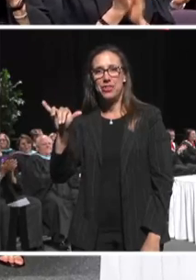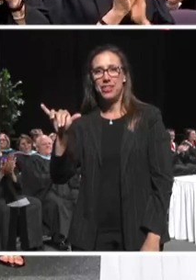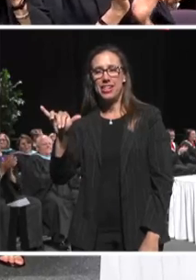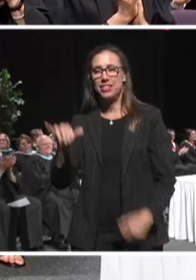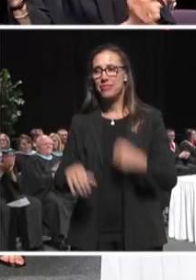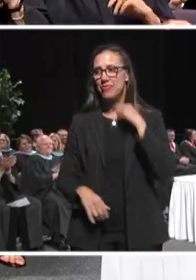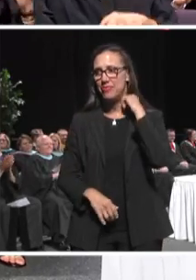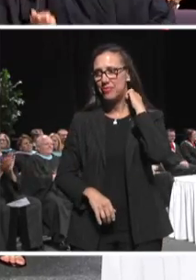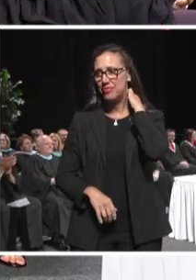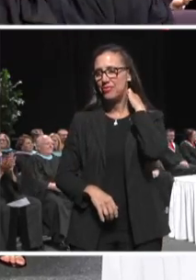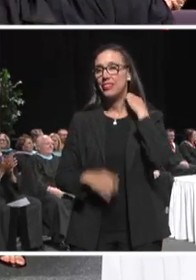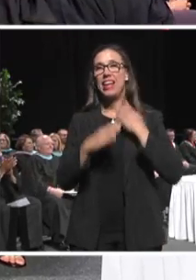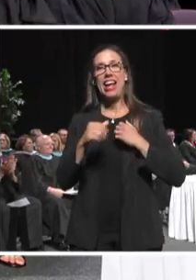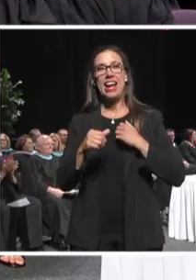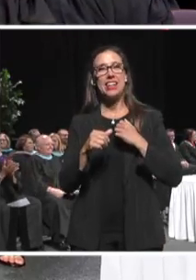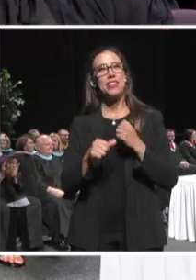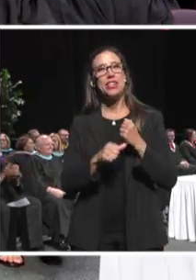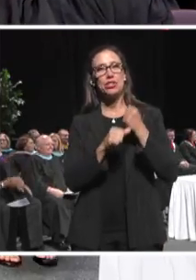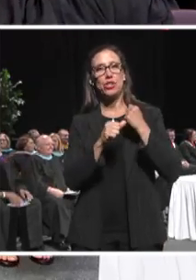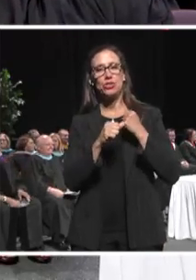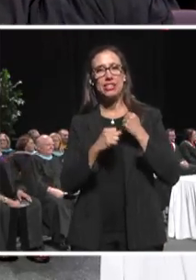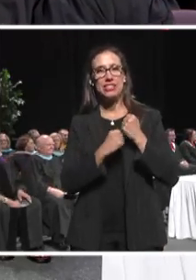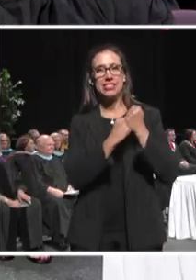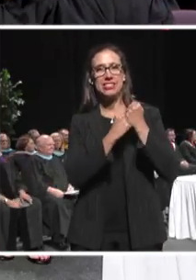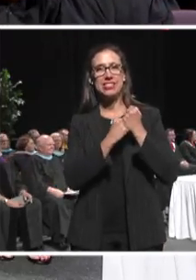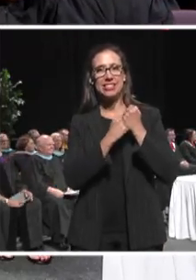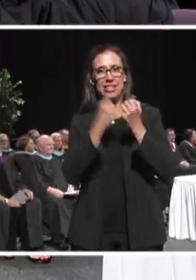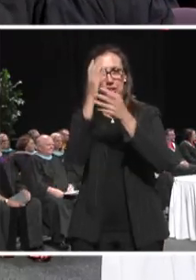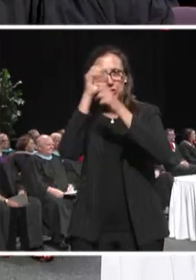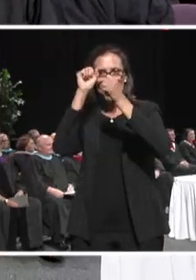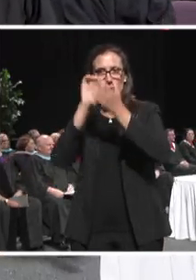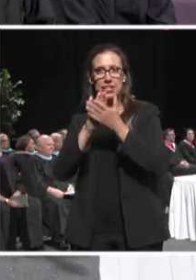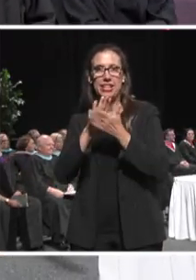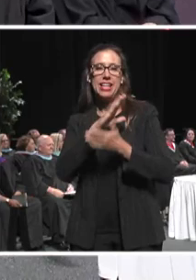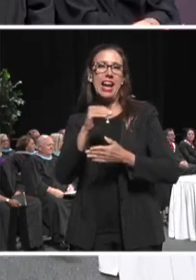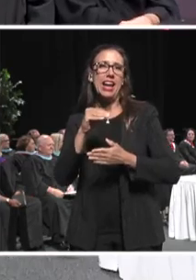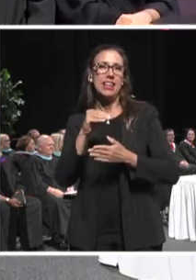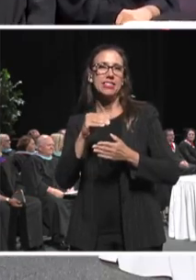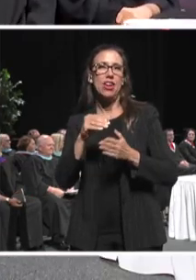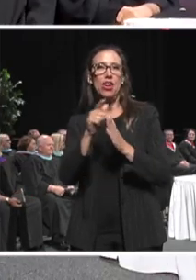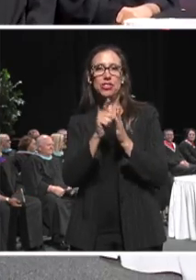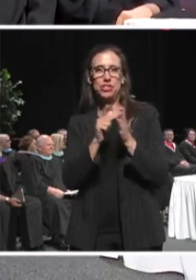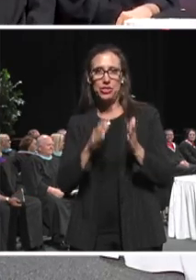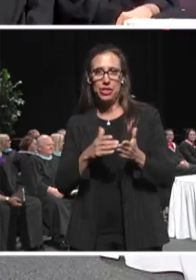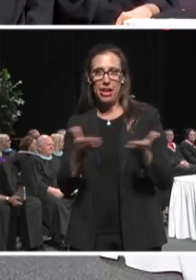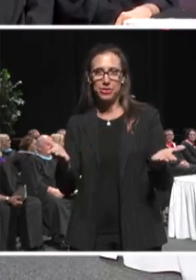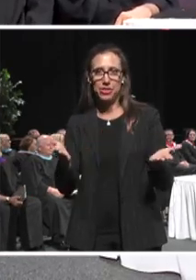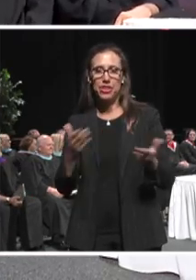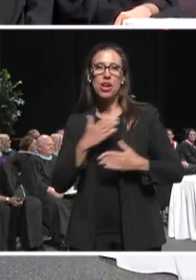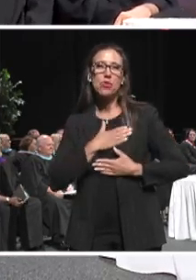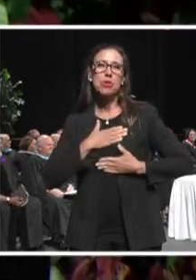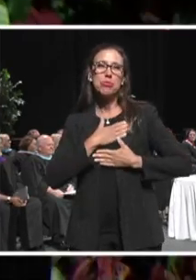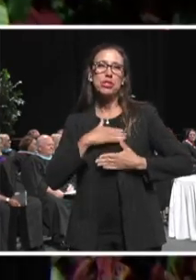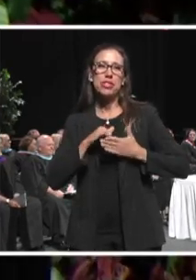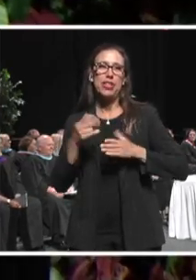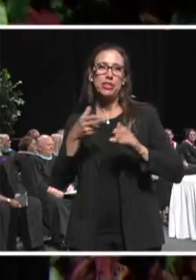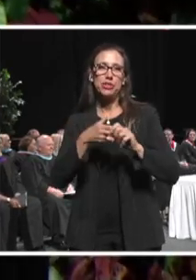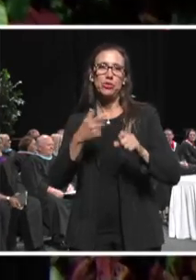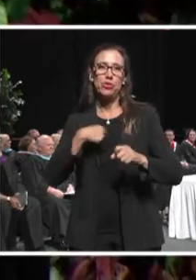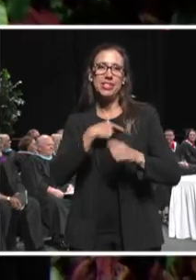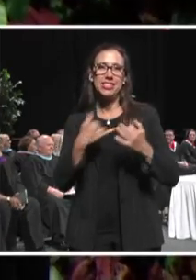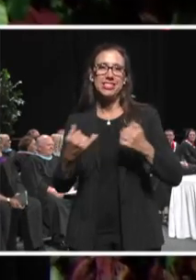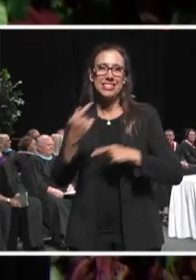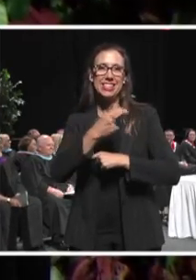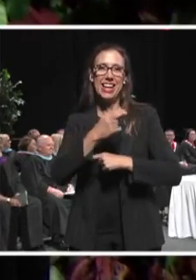And then our associate and assistant superintendents and our general counsel. We are so appreciative you're joining us